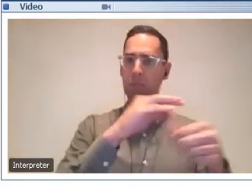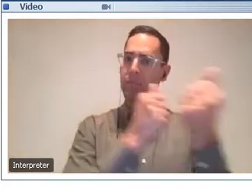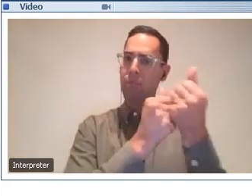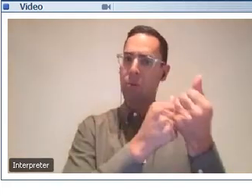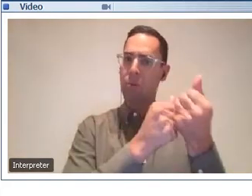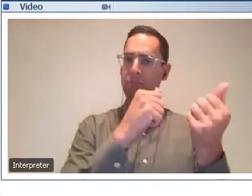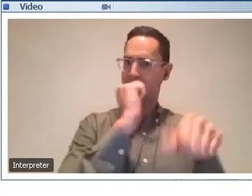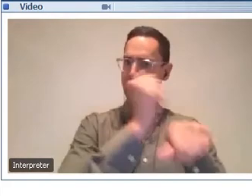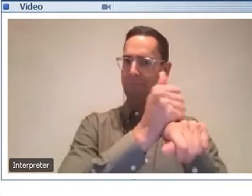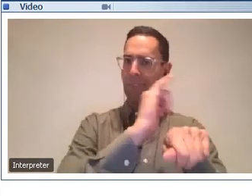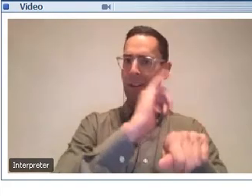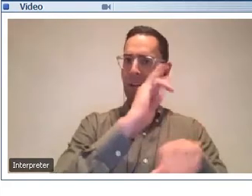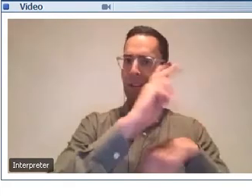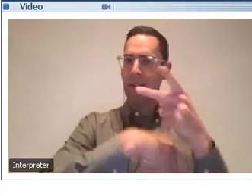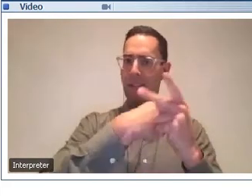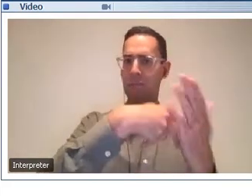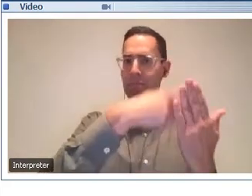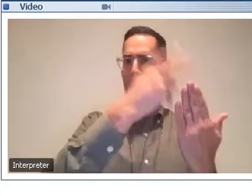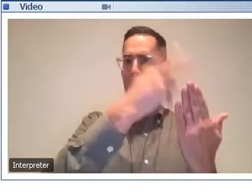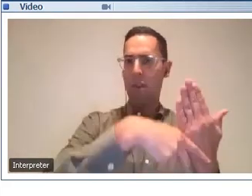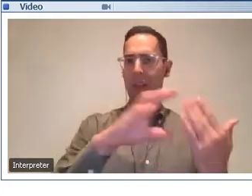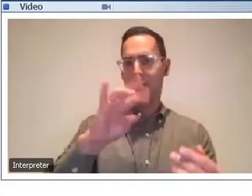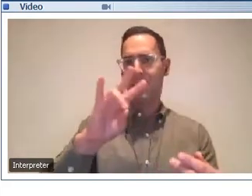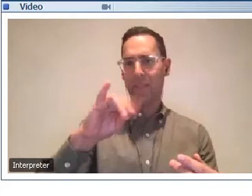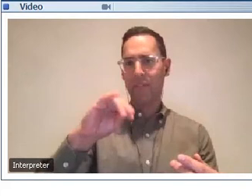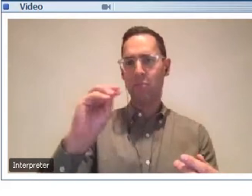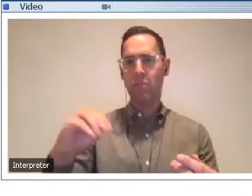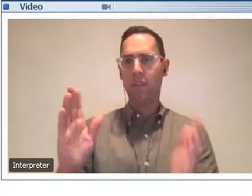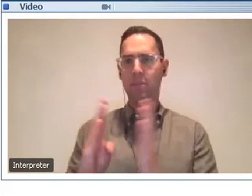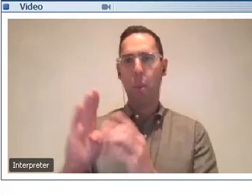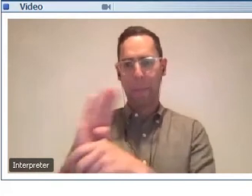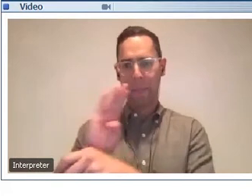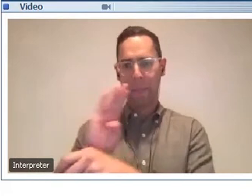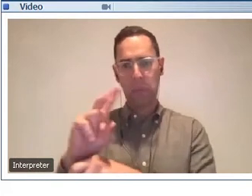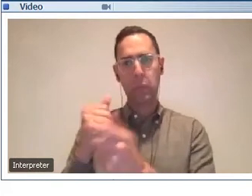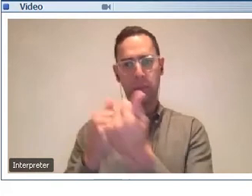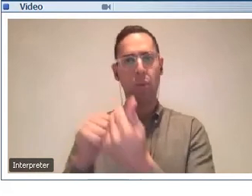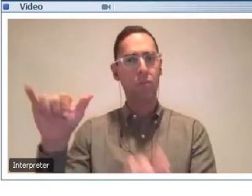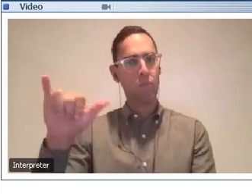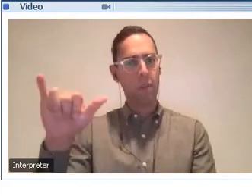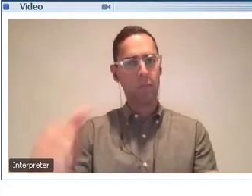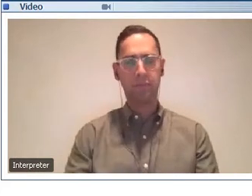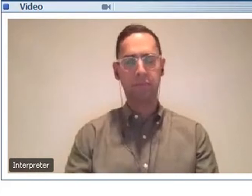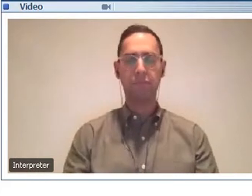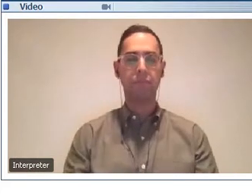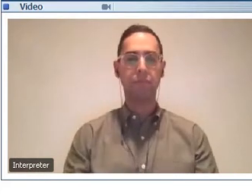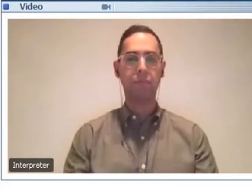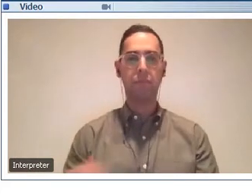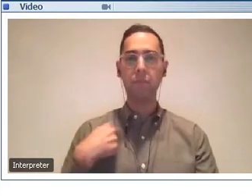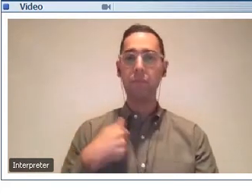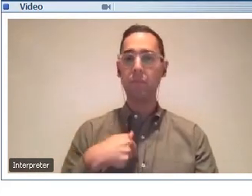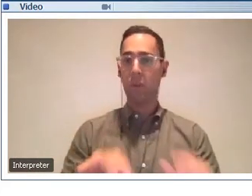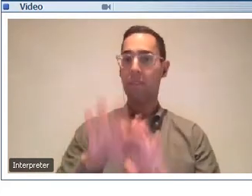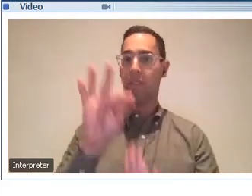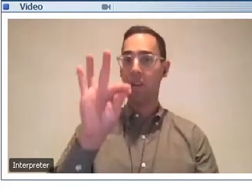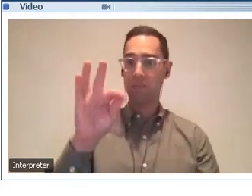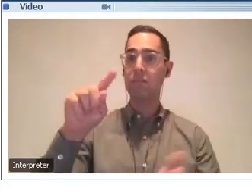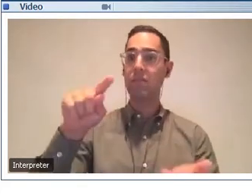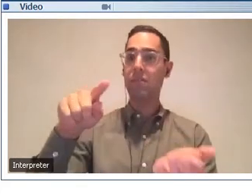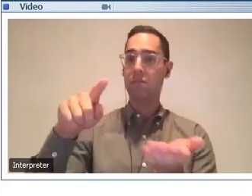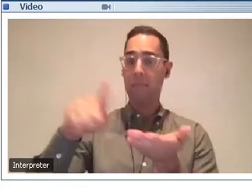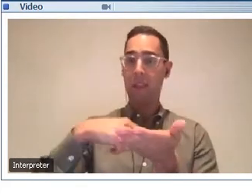please. Our next finding is that paid leave helps workers care for both themselves and their